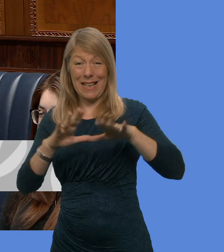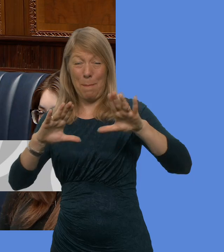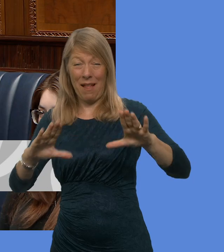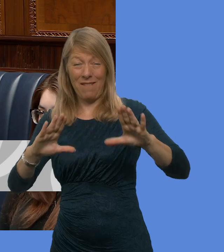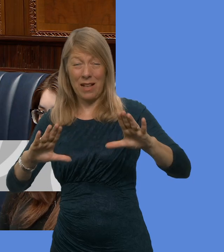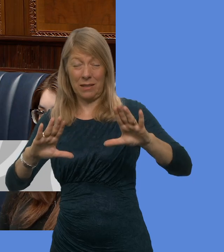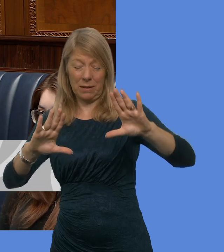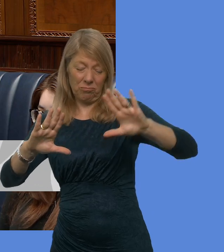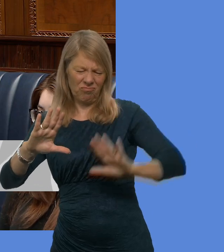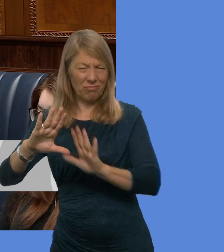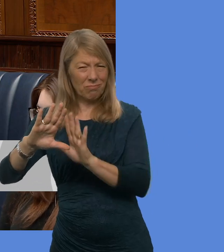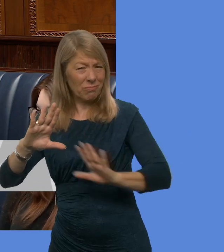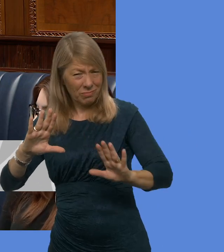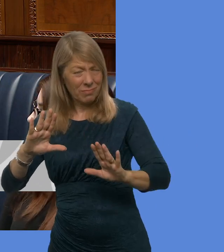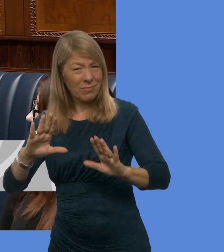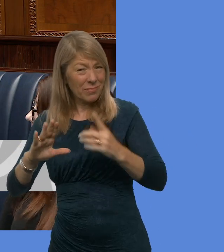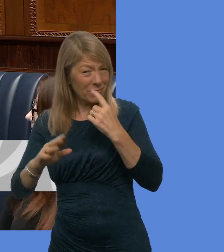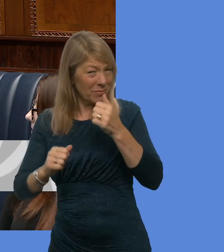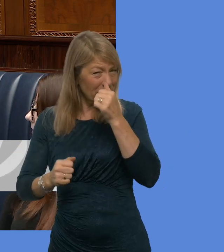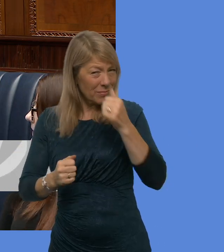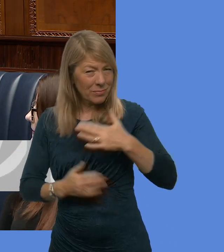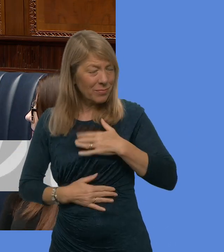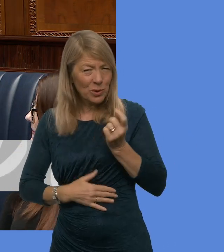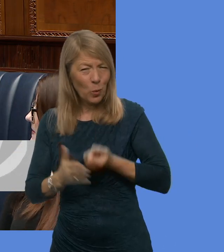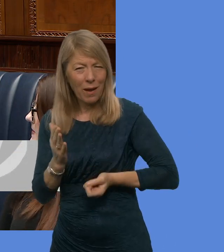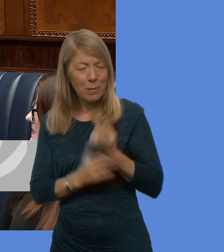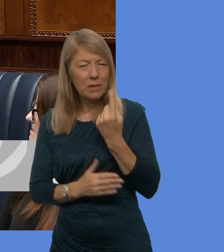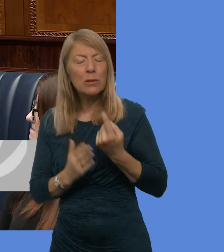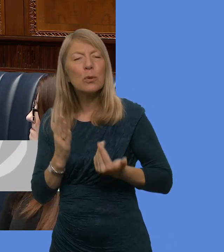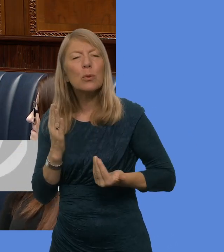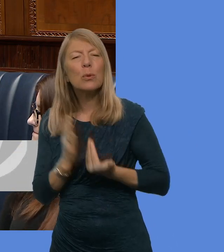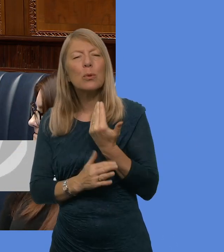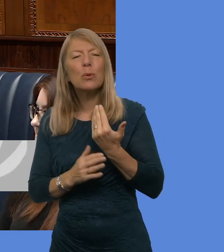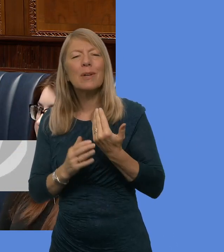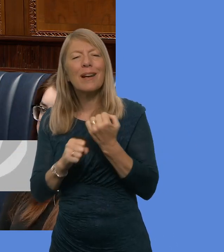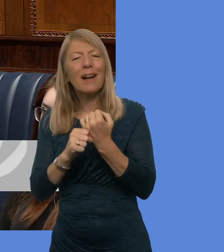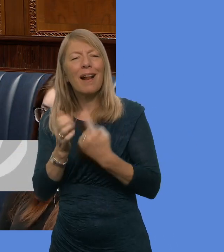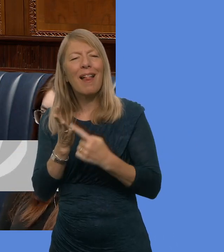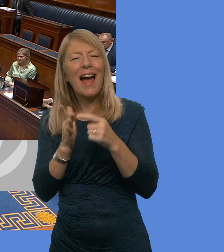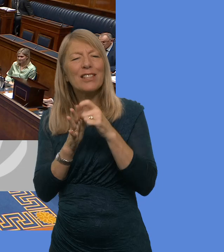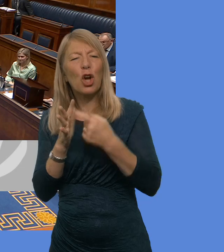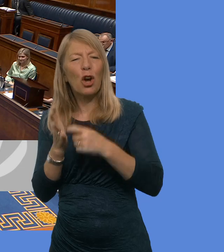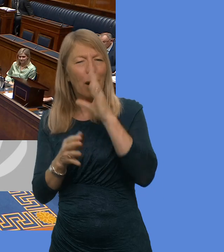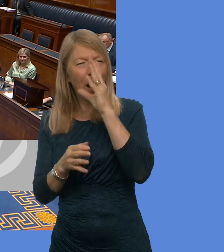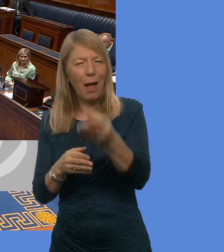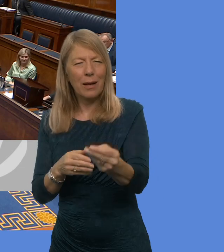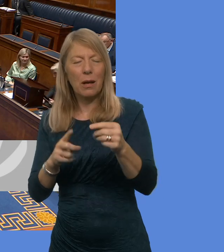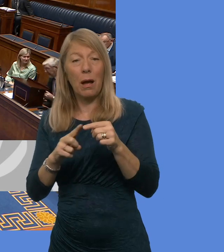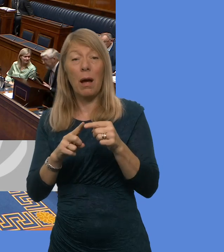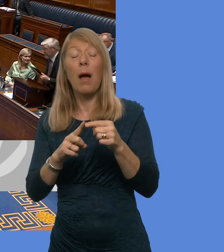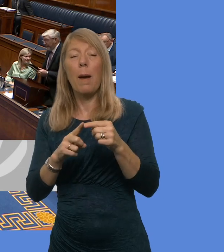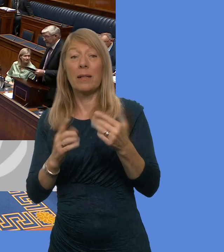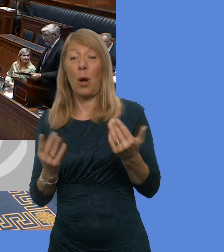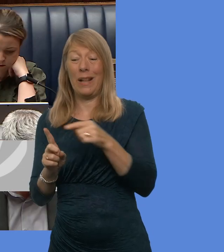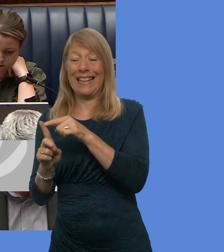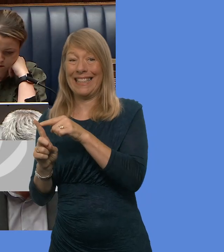can give us any further information or updates on the anticipated north-south glider route and the introduction of that? Minister.